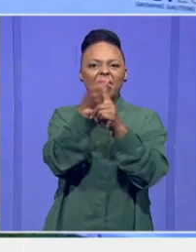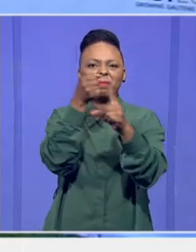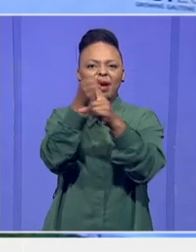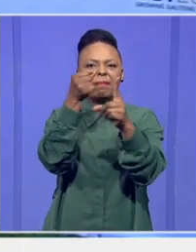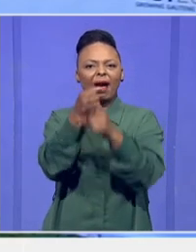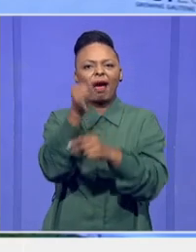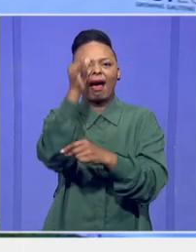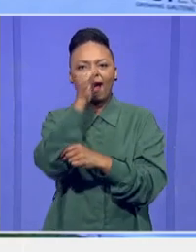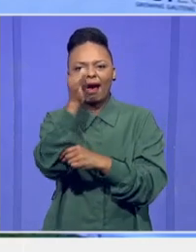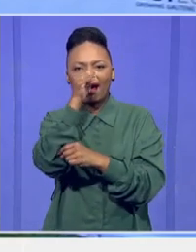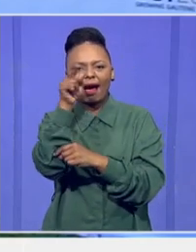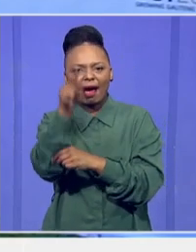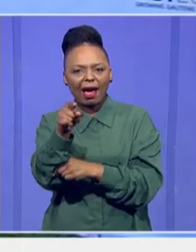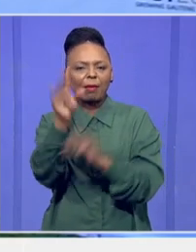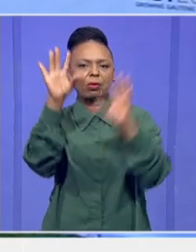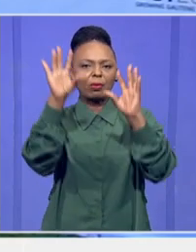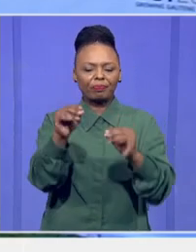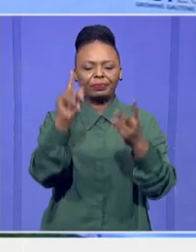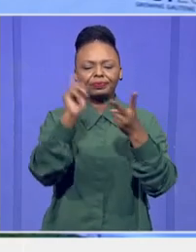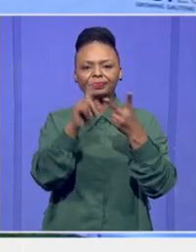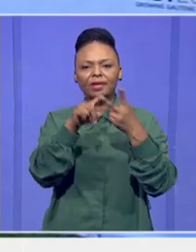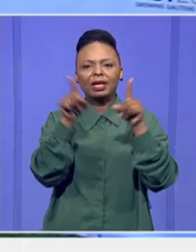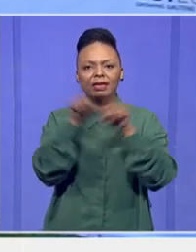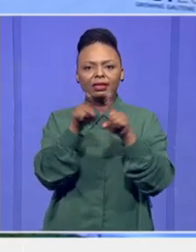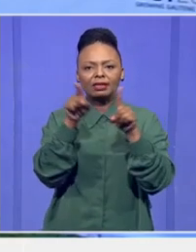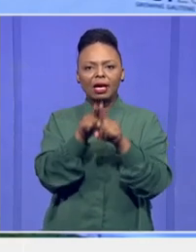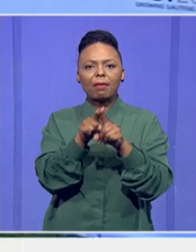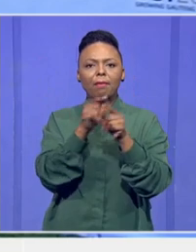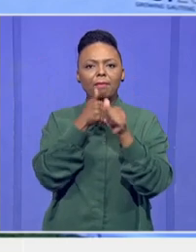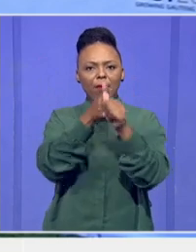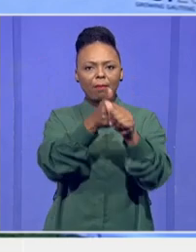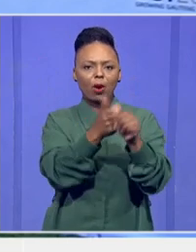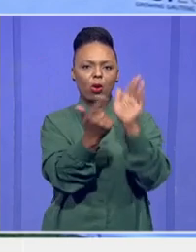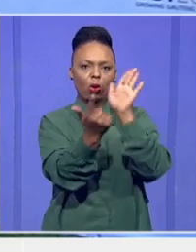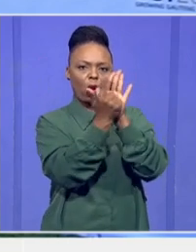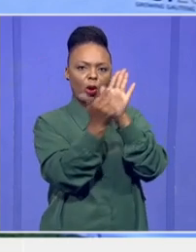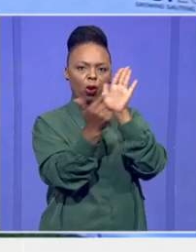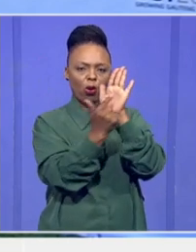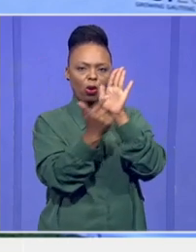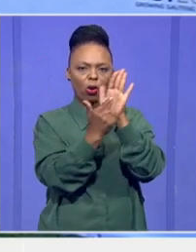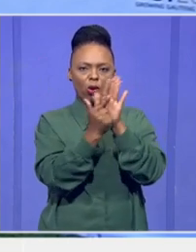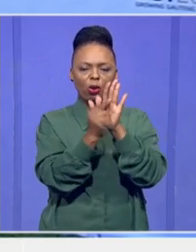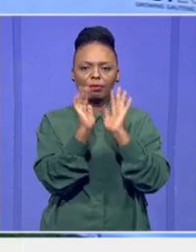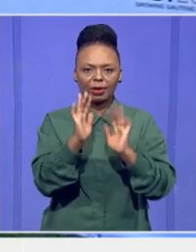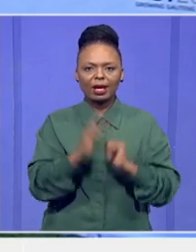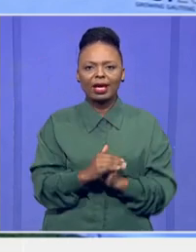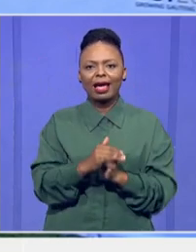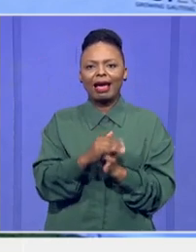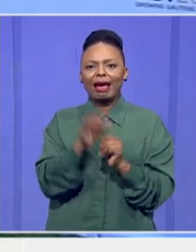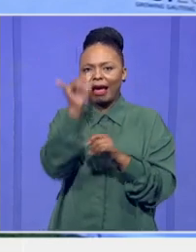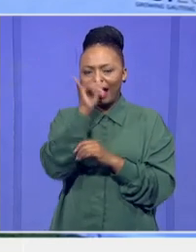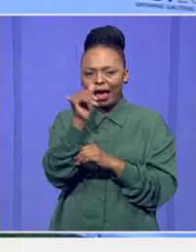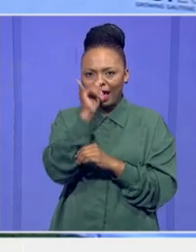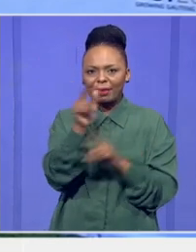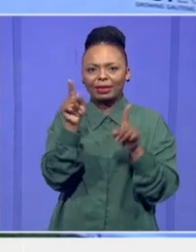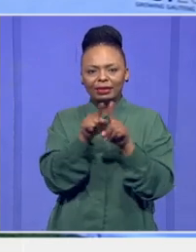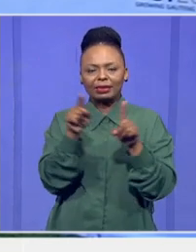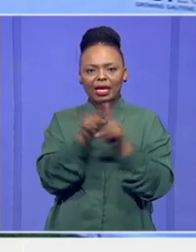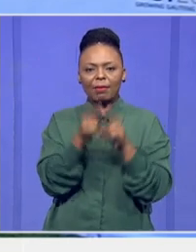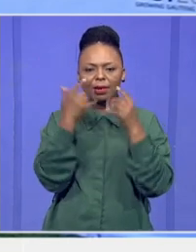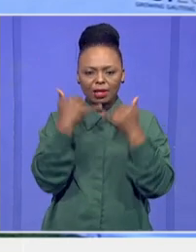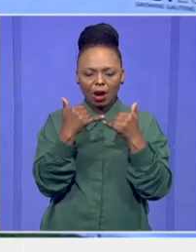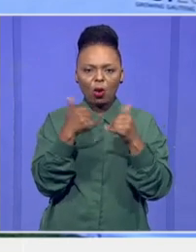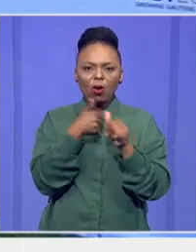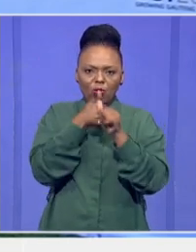will assist in terms of augmenting law enforcement, the fight against crime and the work of